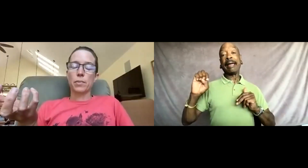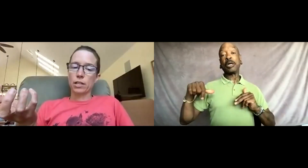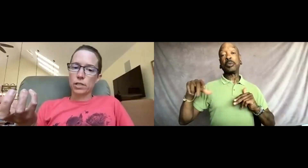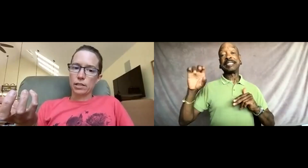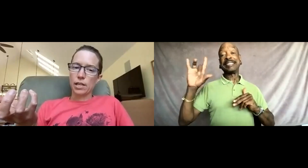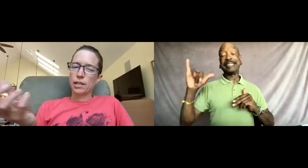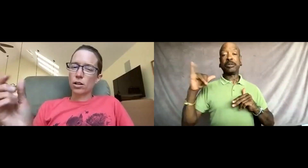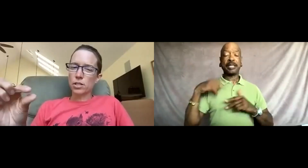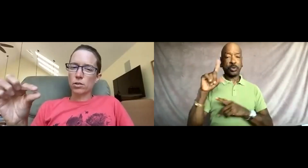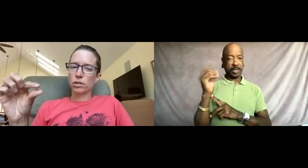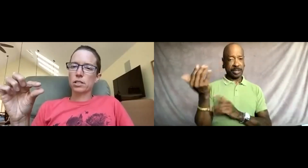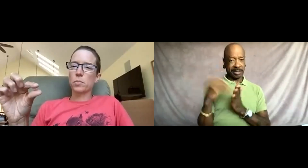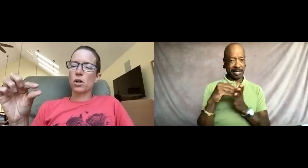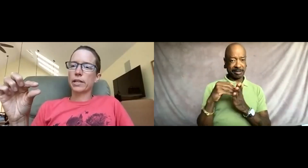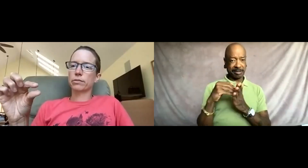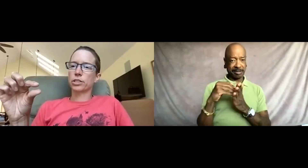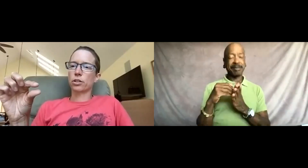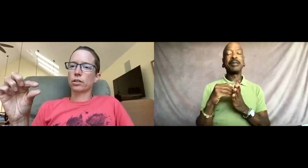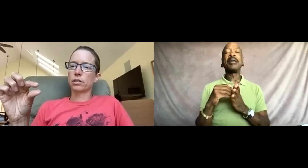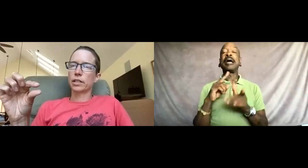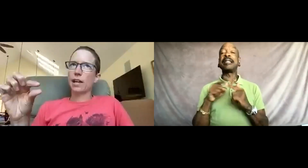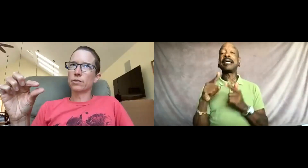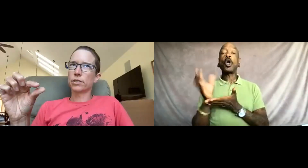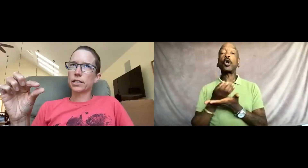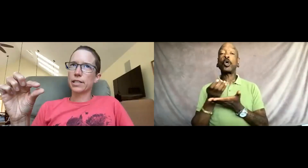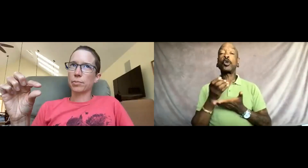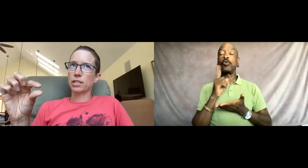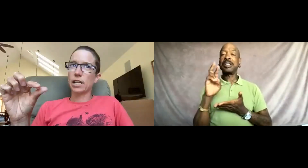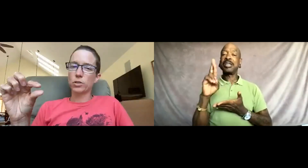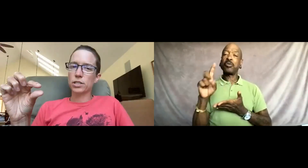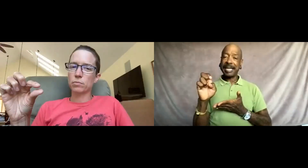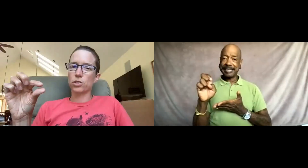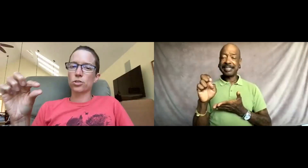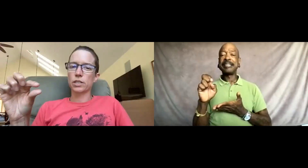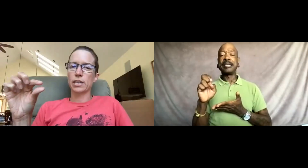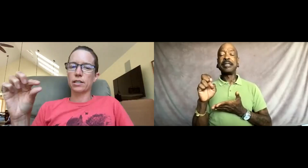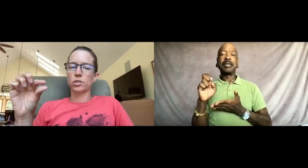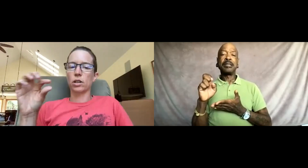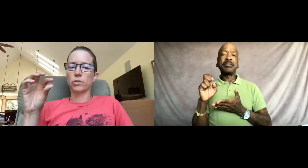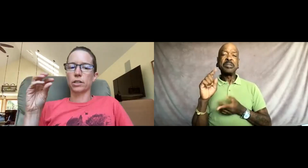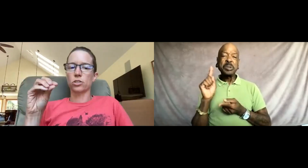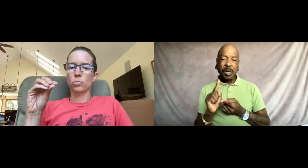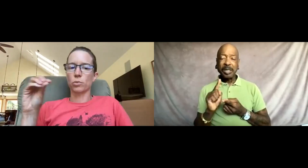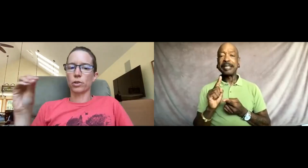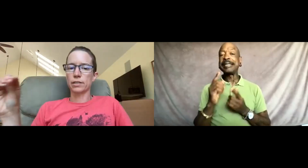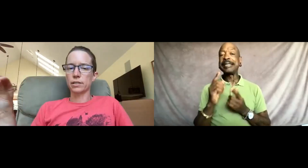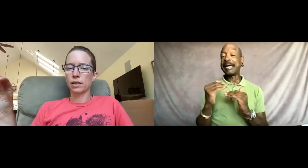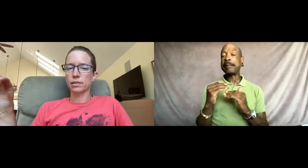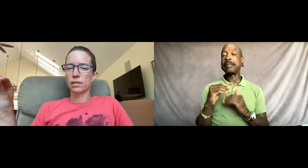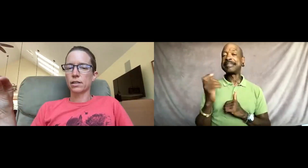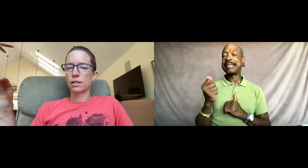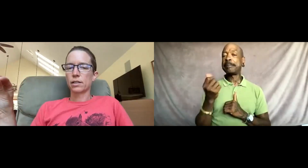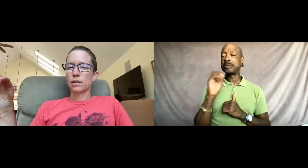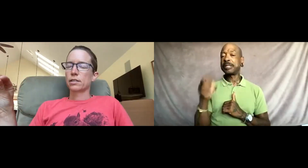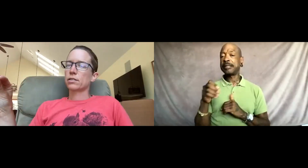can become equity and then also earn a small rate of return. In California, it's capped at 10%, but usually it goes along with the consumer price